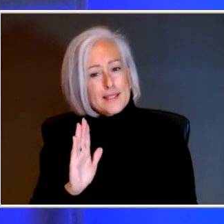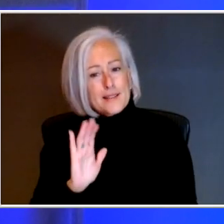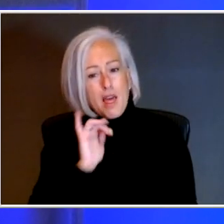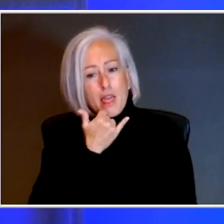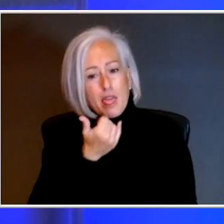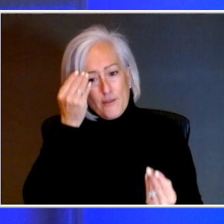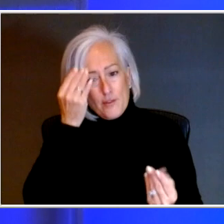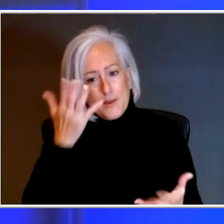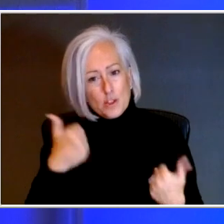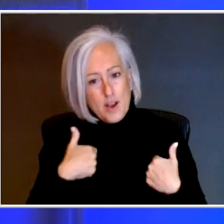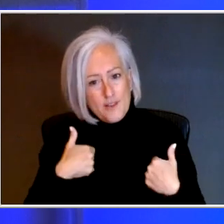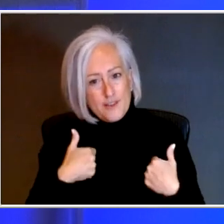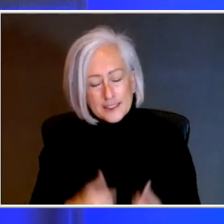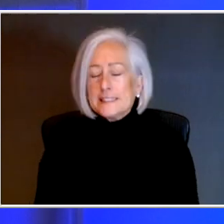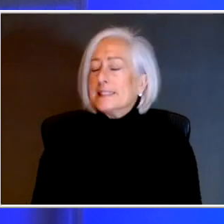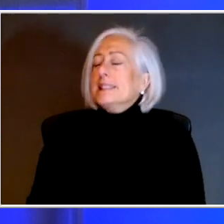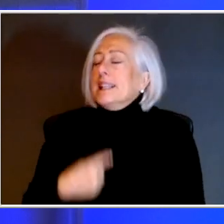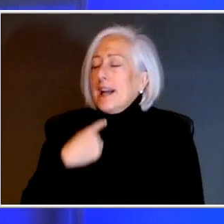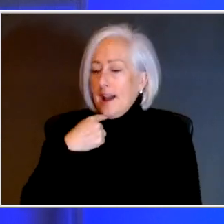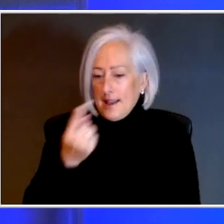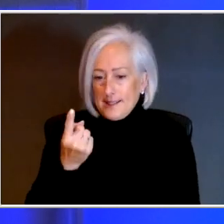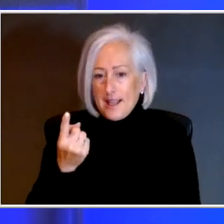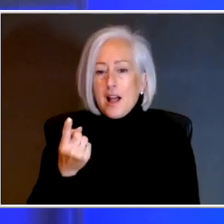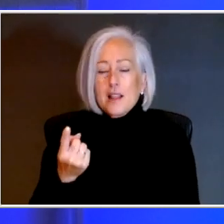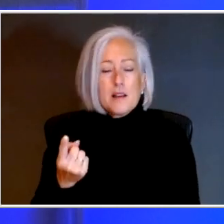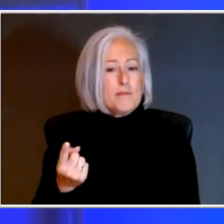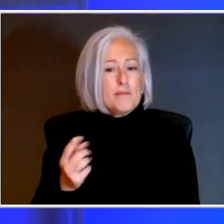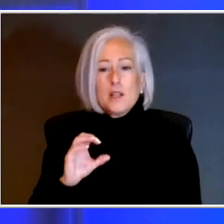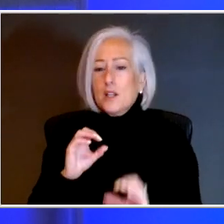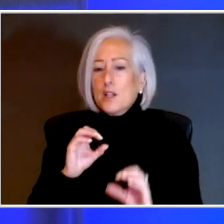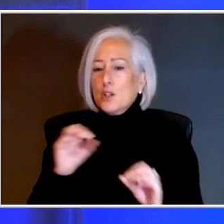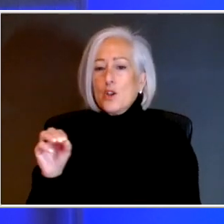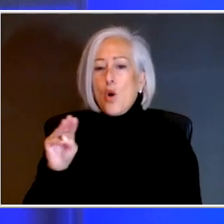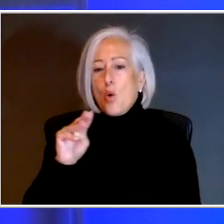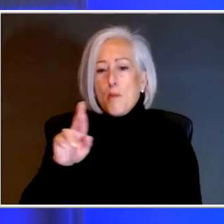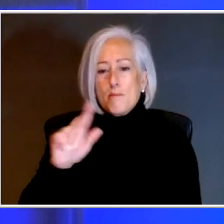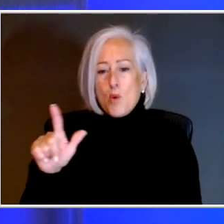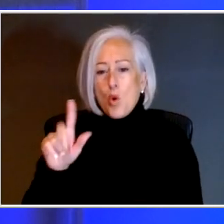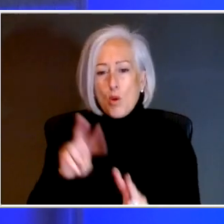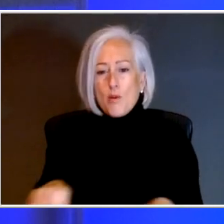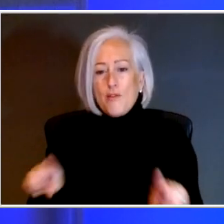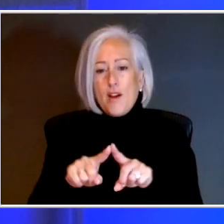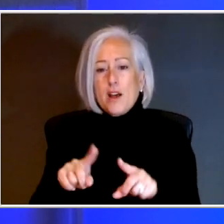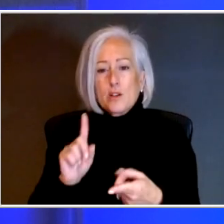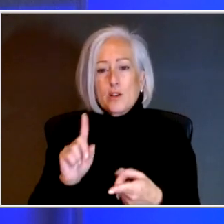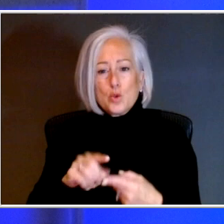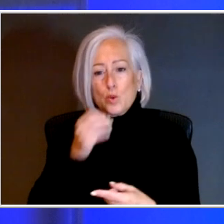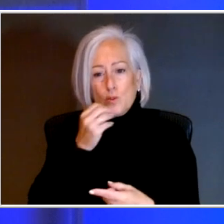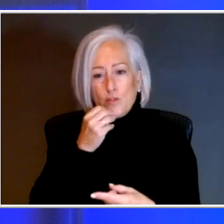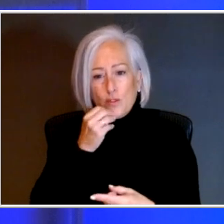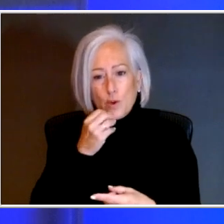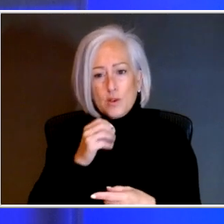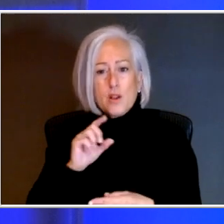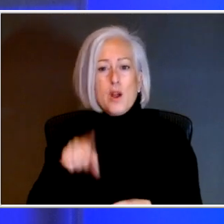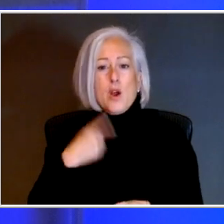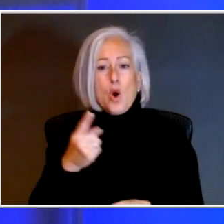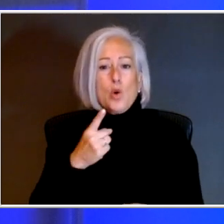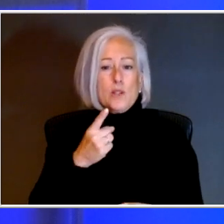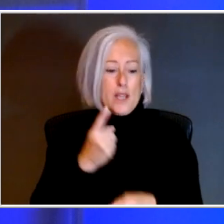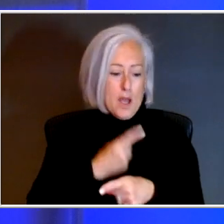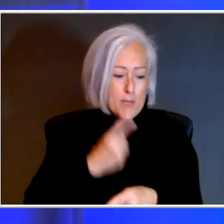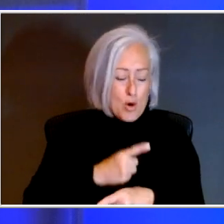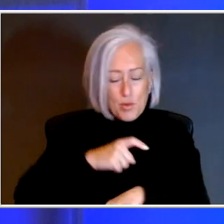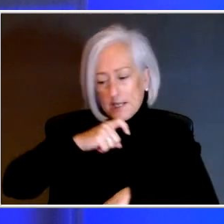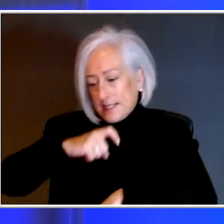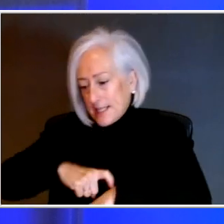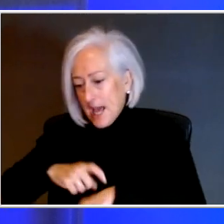know that there's inherently no moral value to food. There's just appropriate times and places and amounts. So no good and bad? There's no